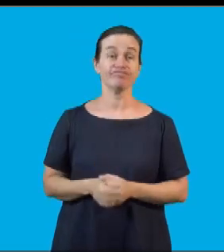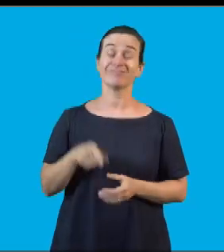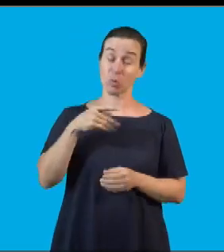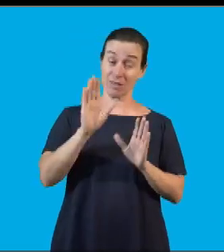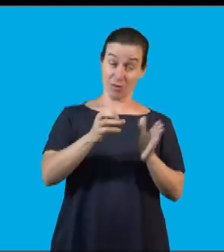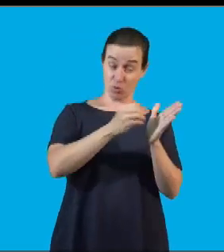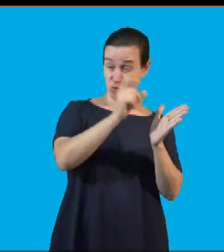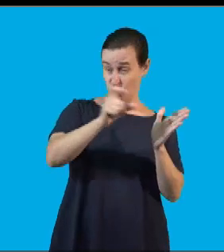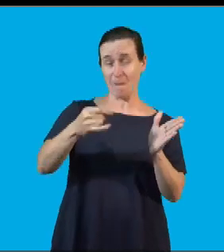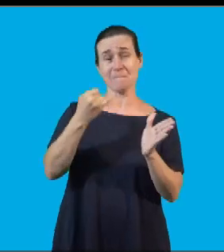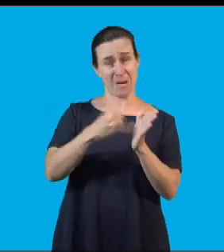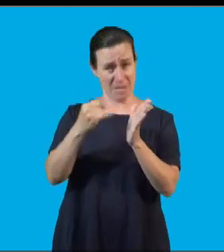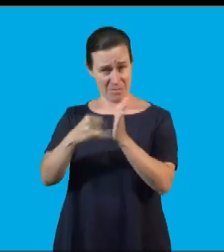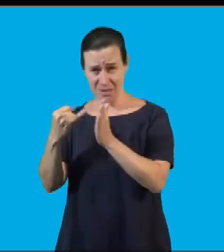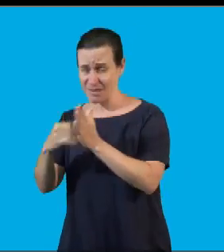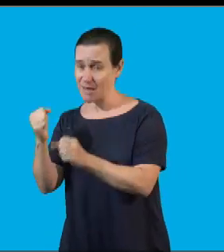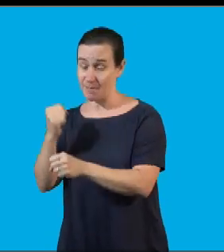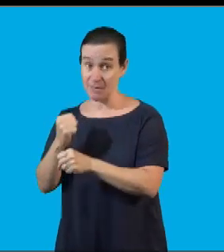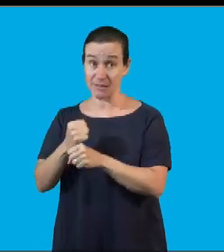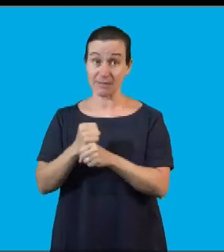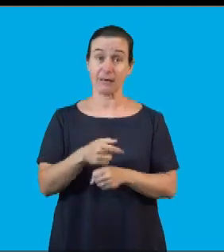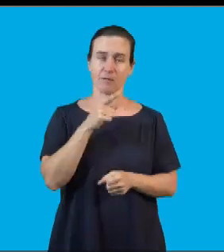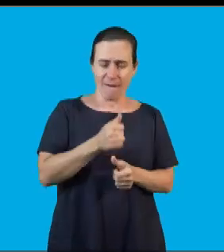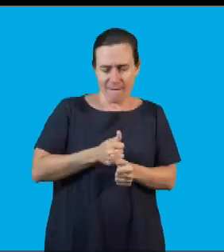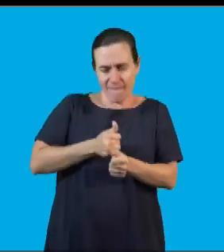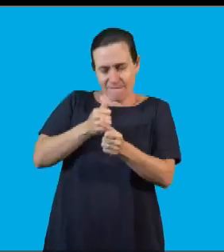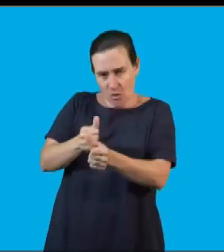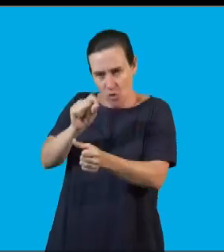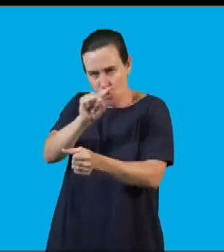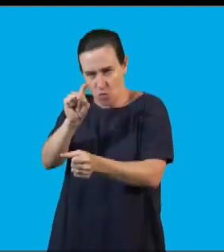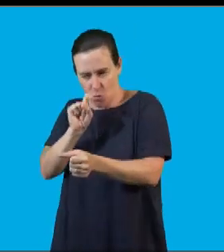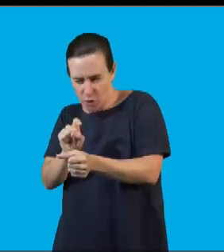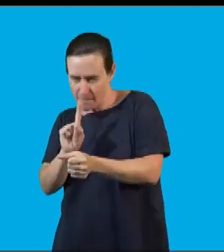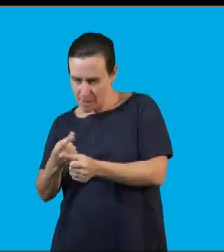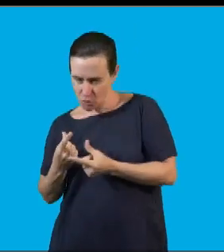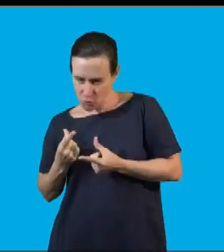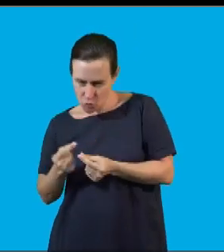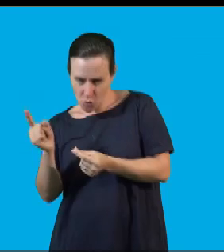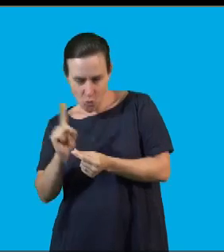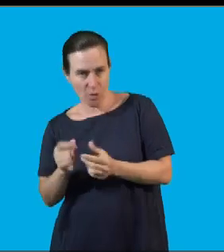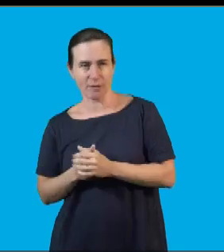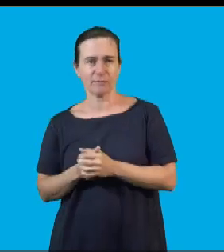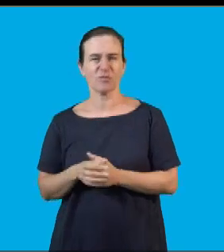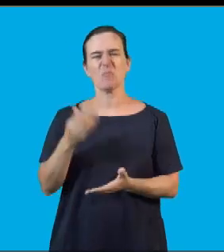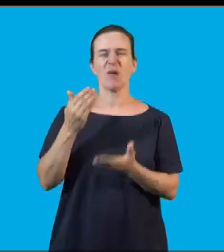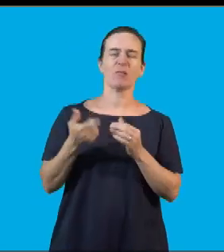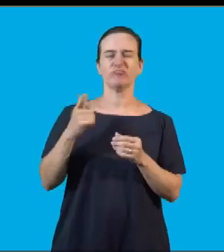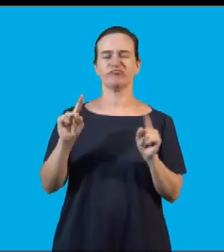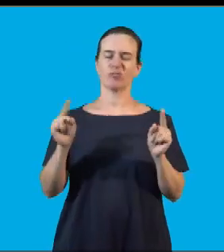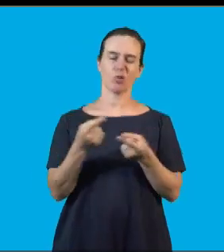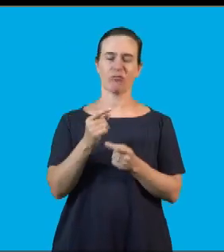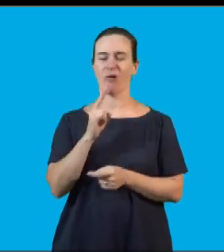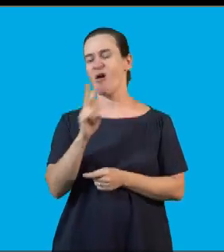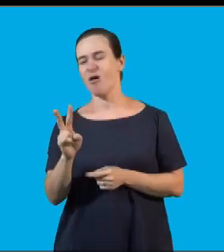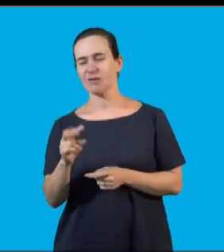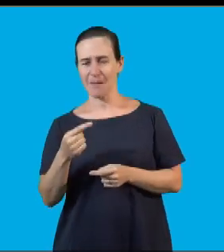misconceptions that we find is not following the question's requirements precisely. Make sure you answer all parts. Giving generic answers